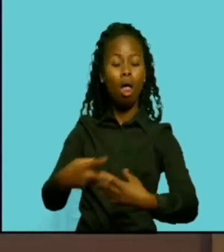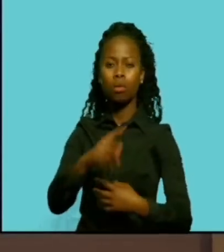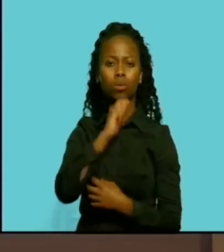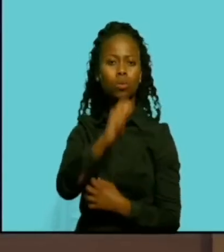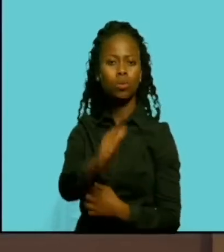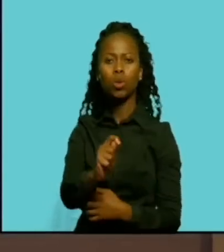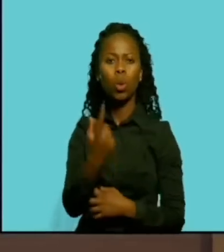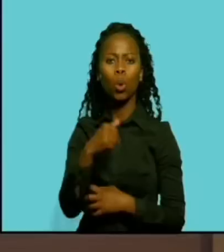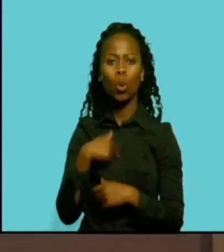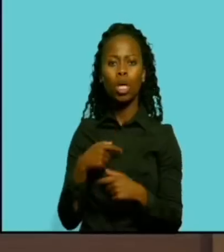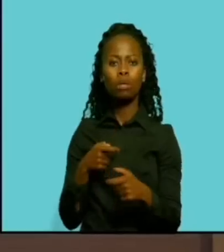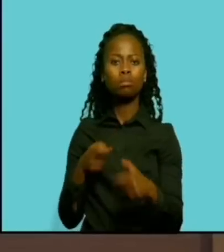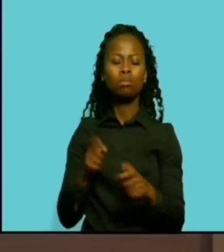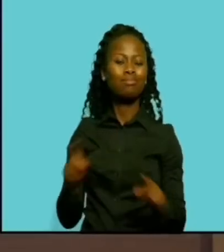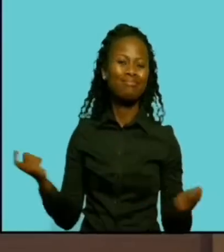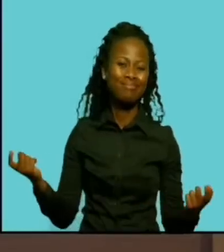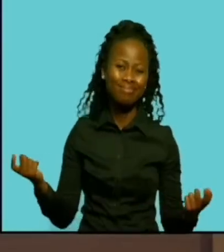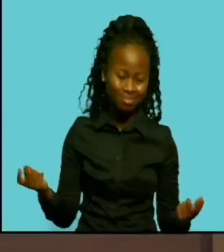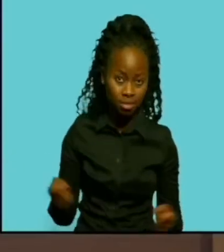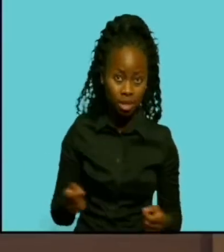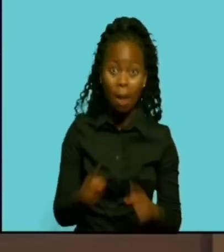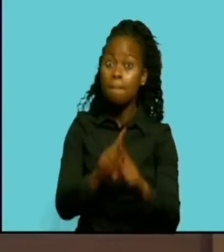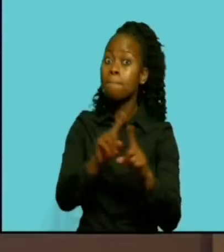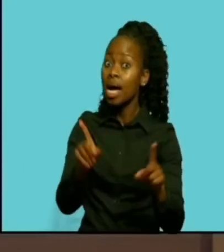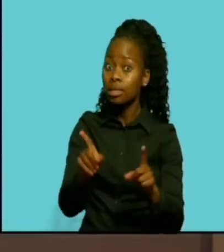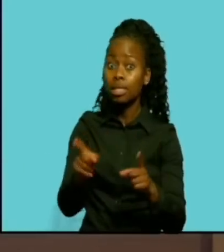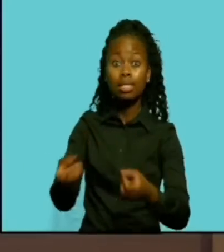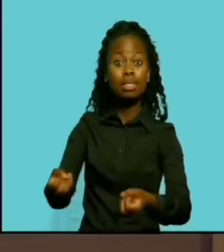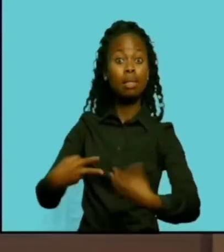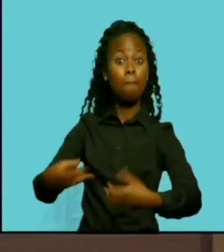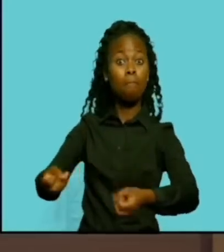follow that if you have got supply shocks,